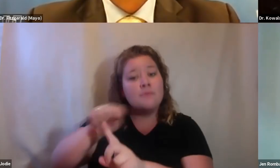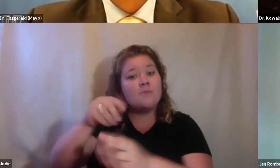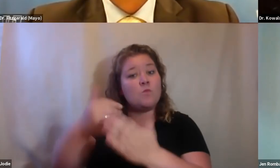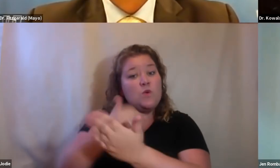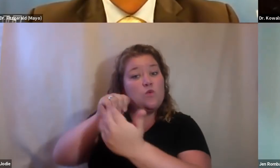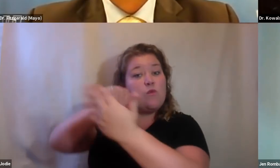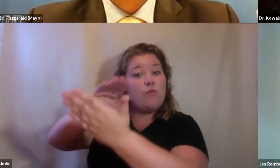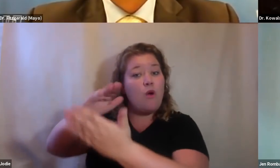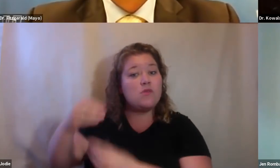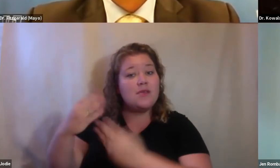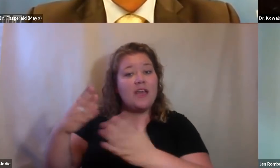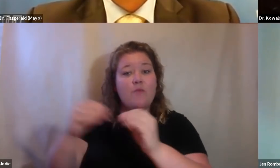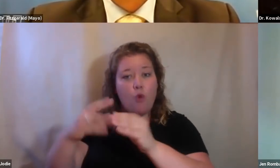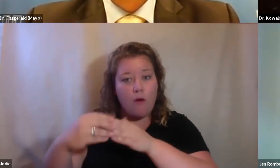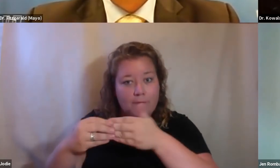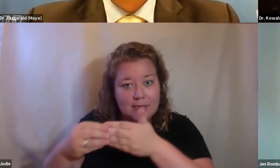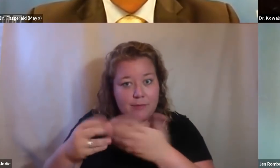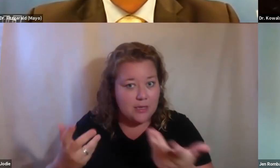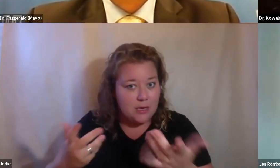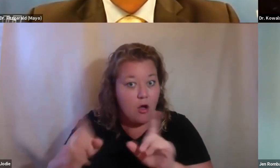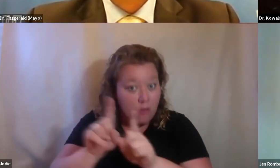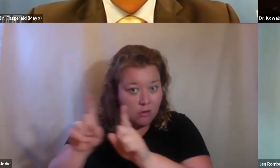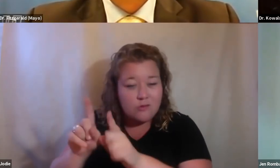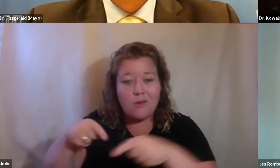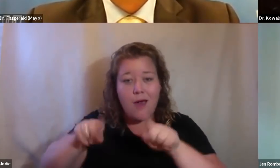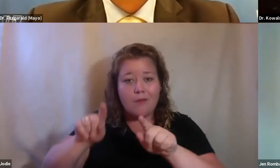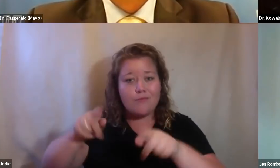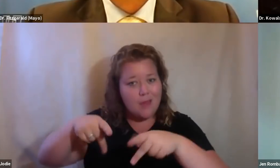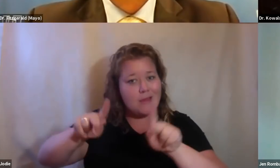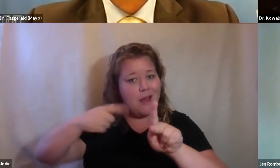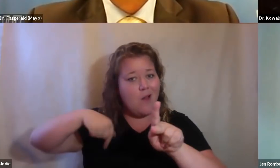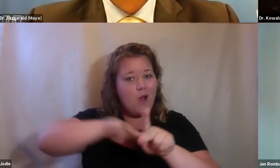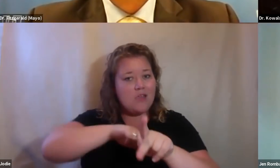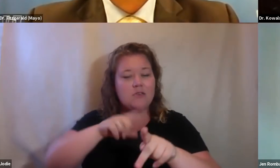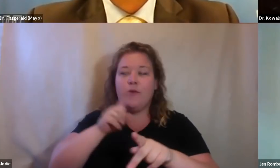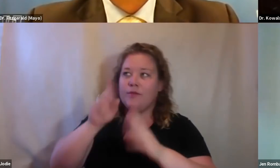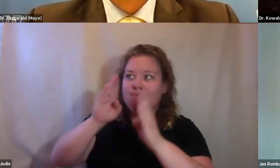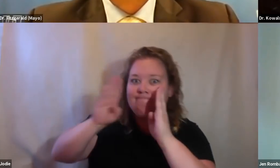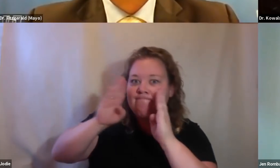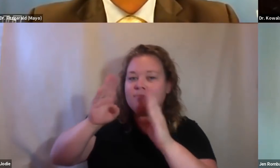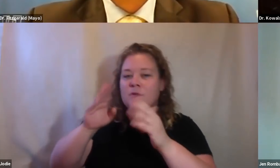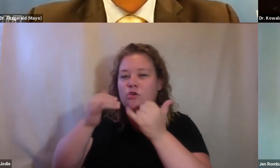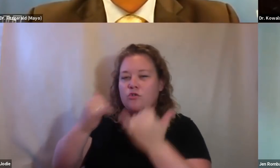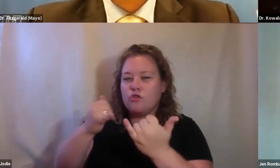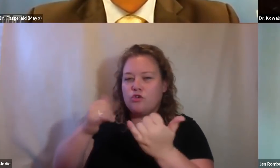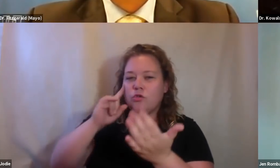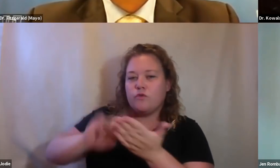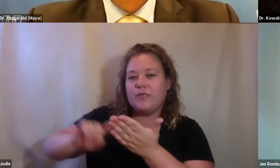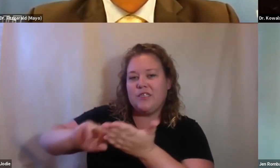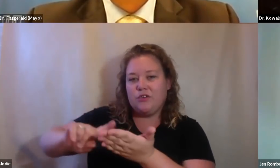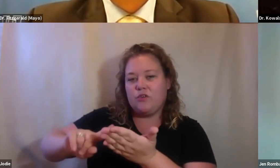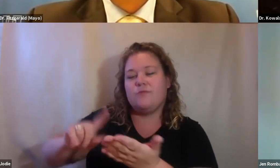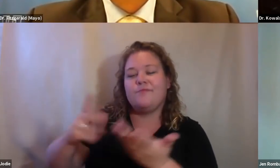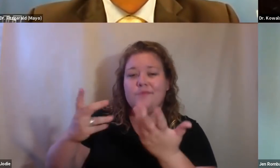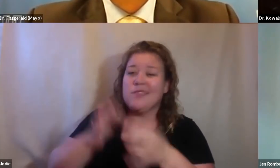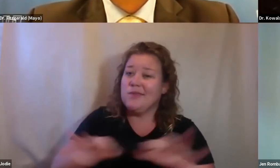are aligned with the most recent evidence, which this process is, as well as being flexible and making sure